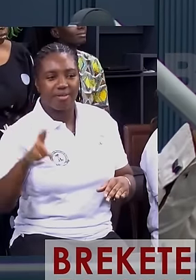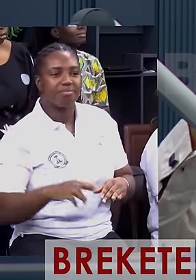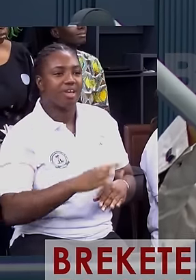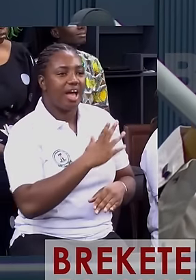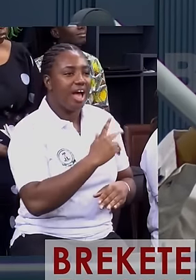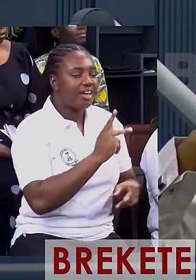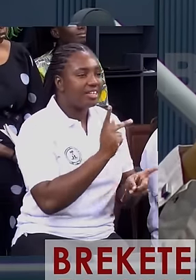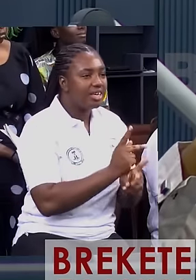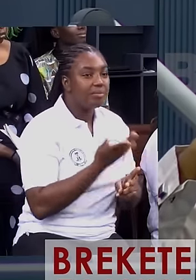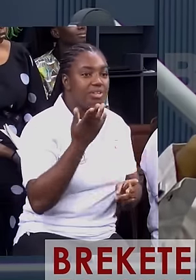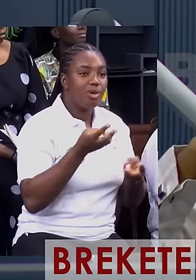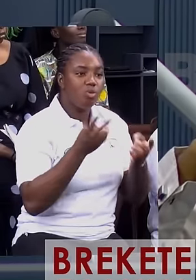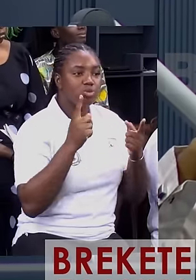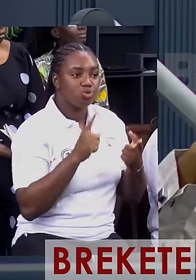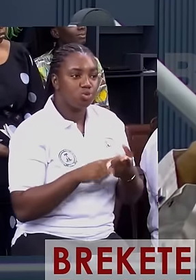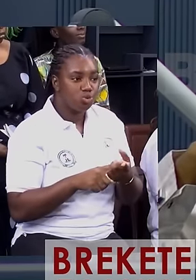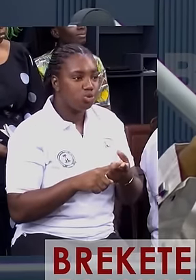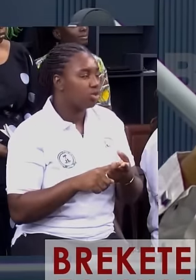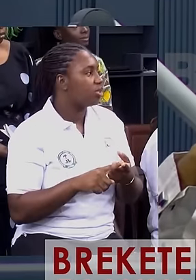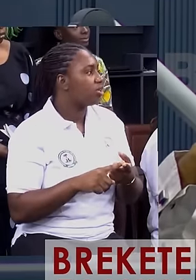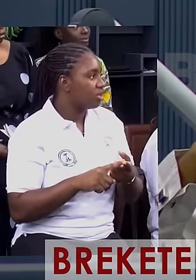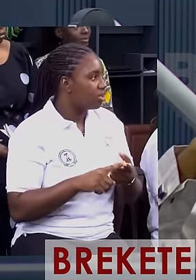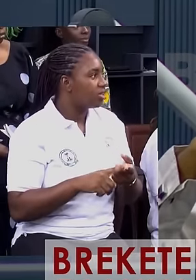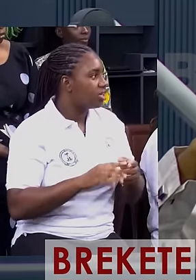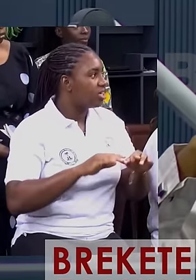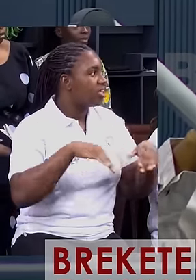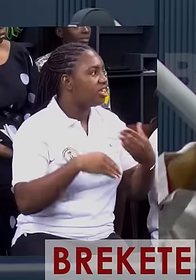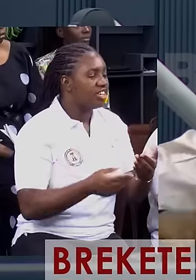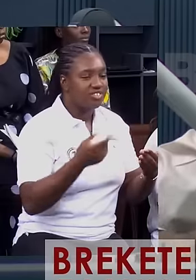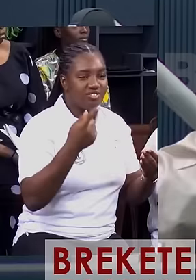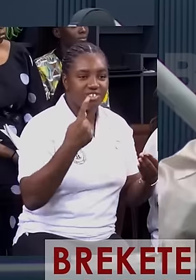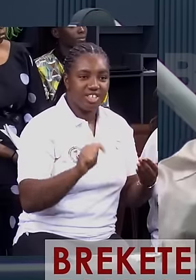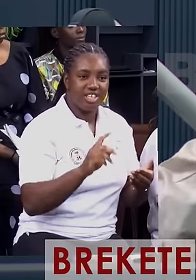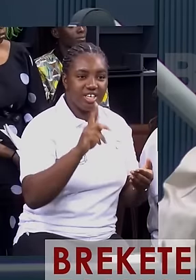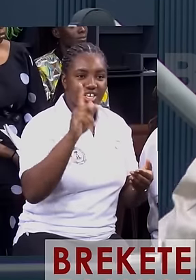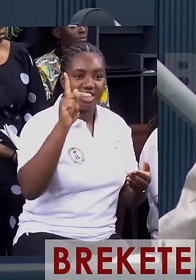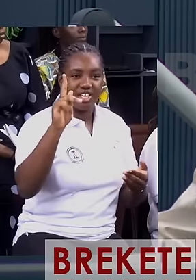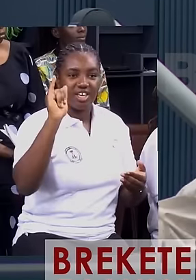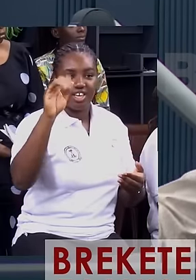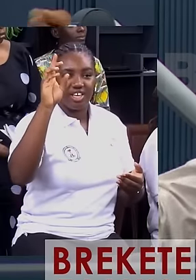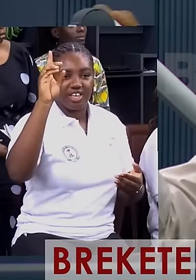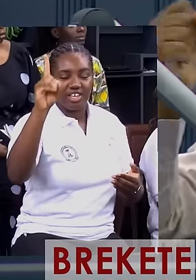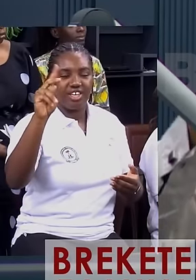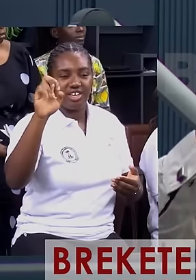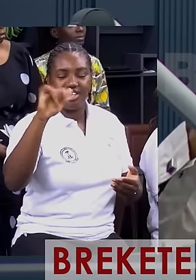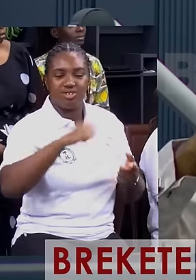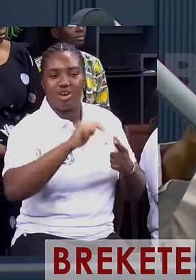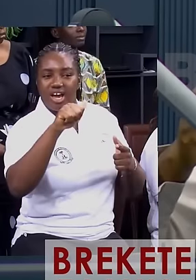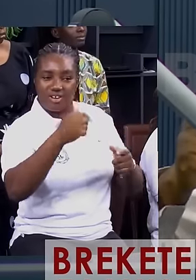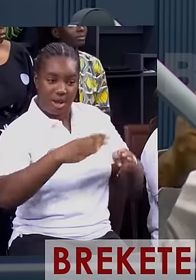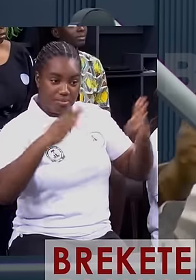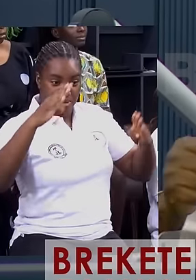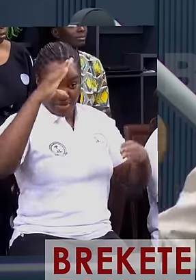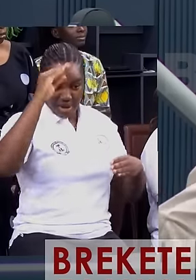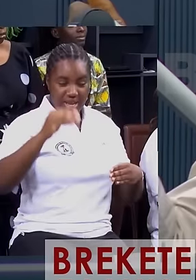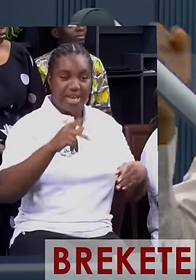They want transplant the kidney onto one big man. They can the person with the teeth in